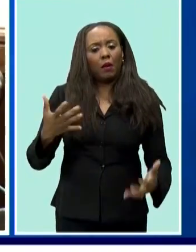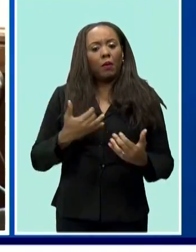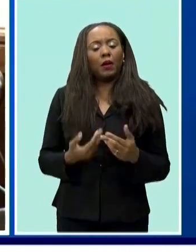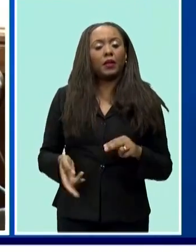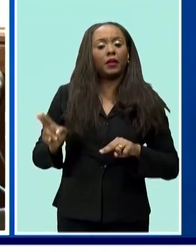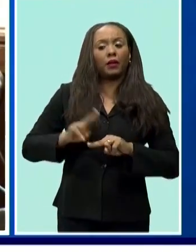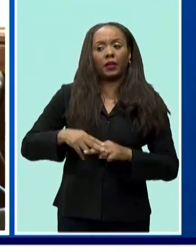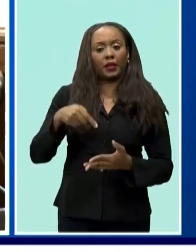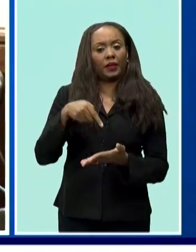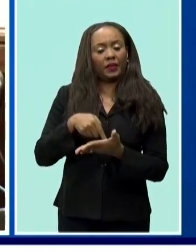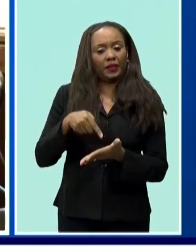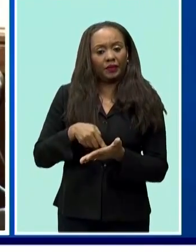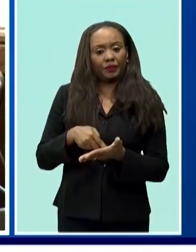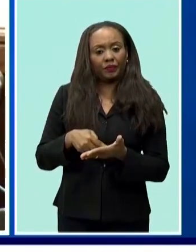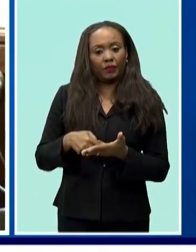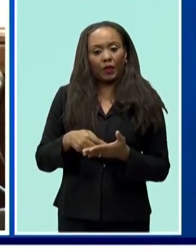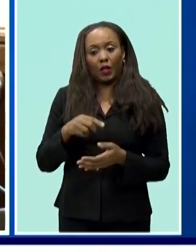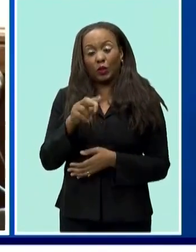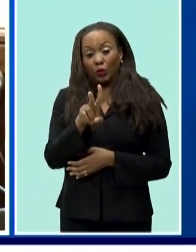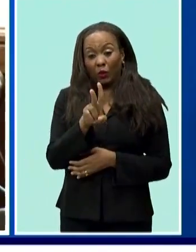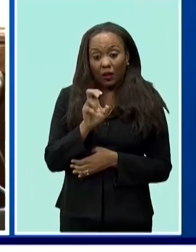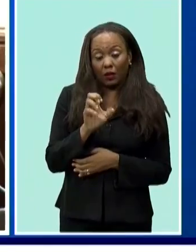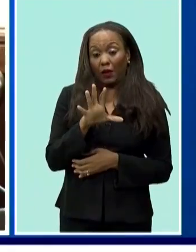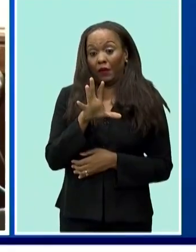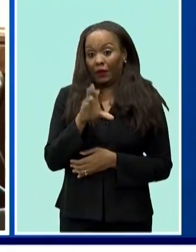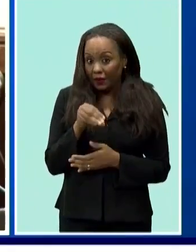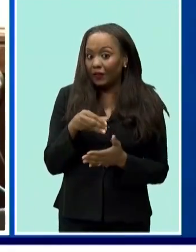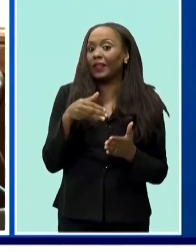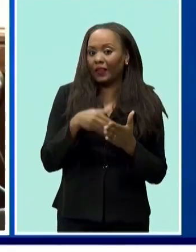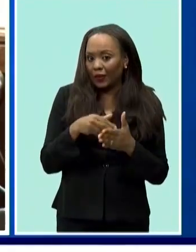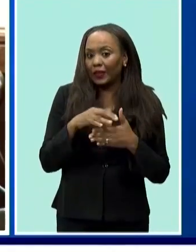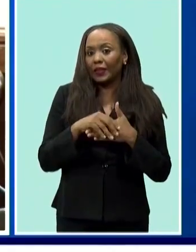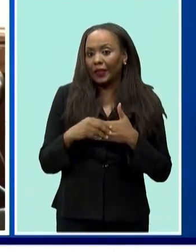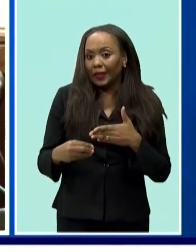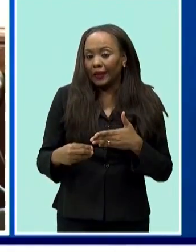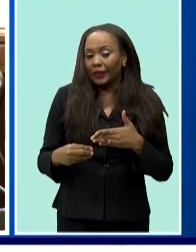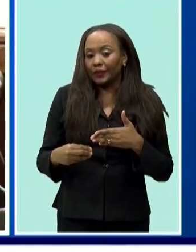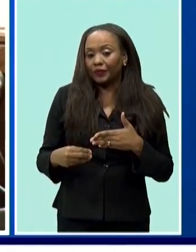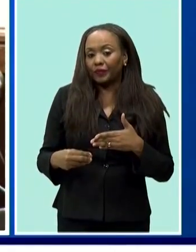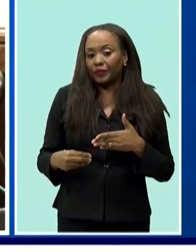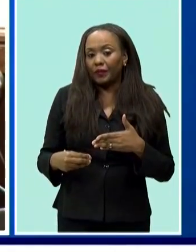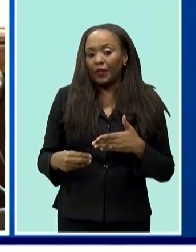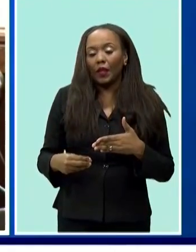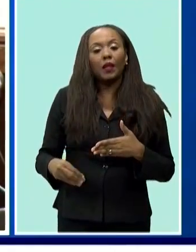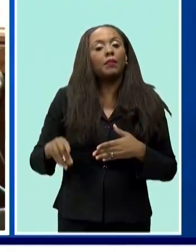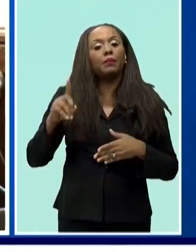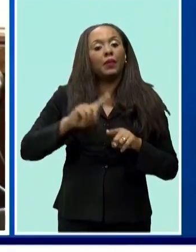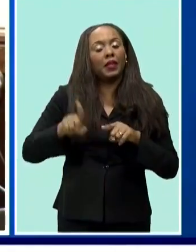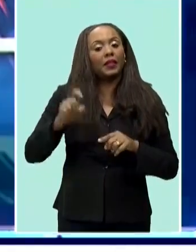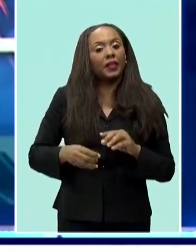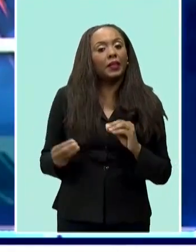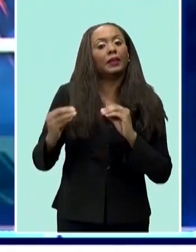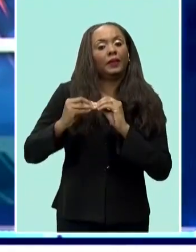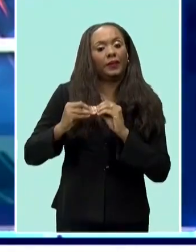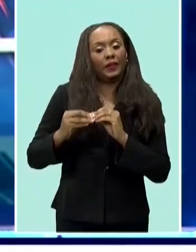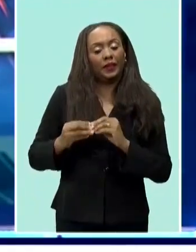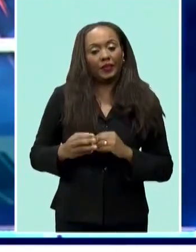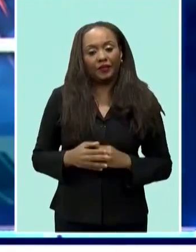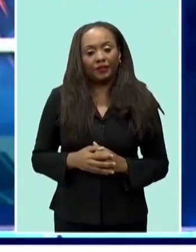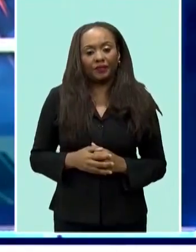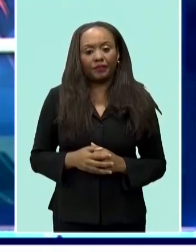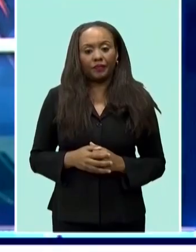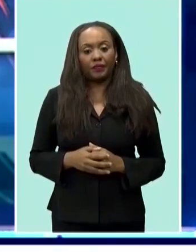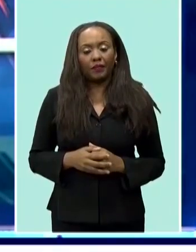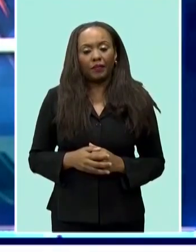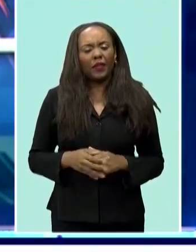of legislation to $250,000 does not get me where I need to be. And the